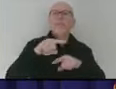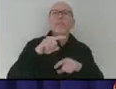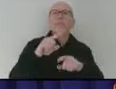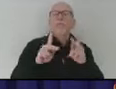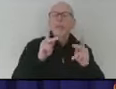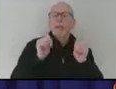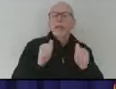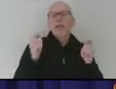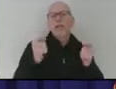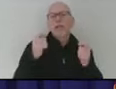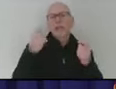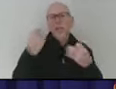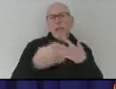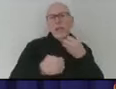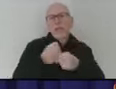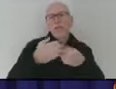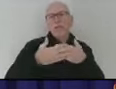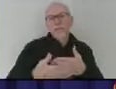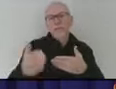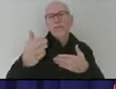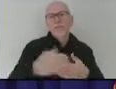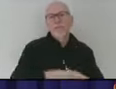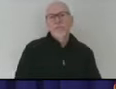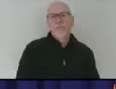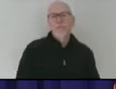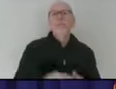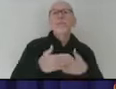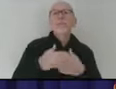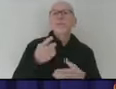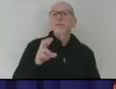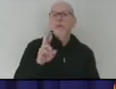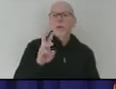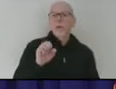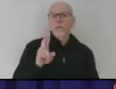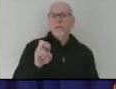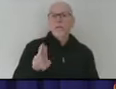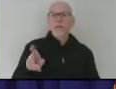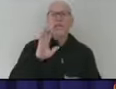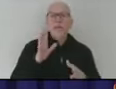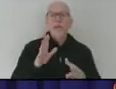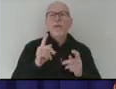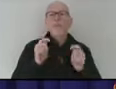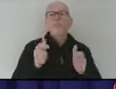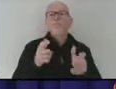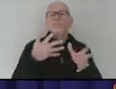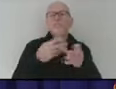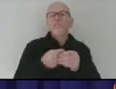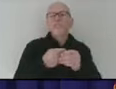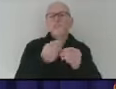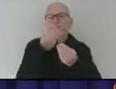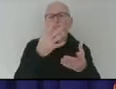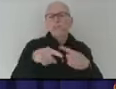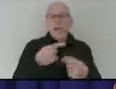celebrate for years to come. Next, Dr. Weaver is going to provide us with a brief update on the COVID-19 vaccine, and then we'll